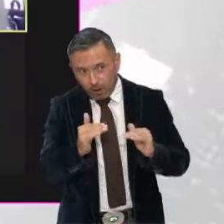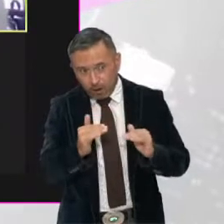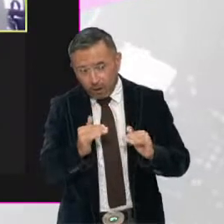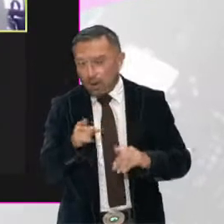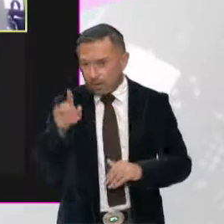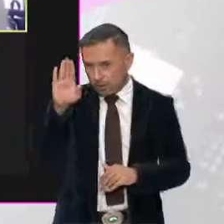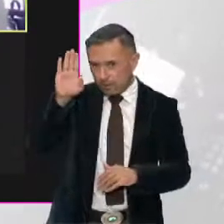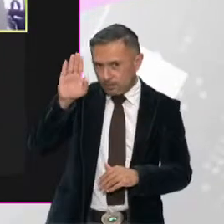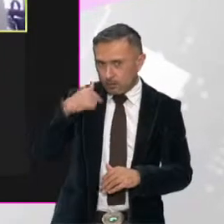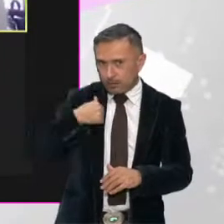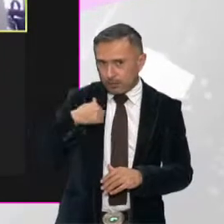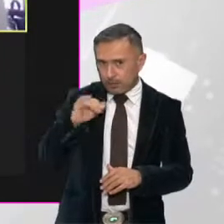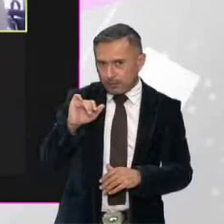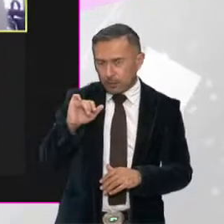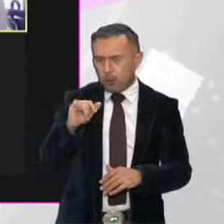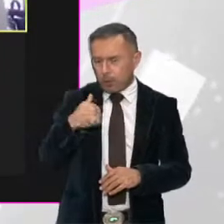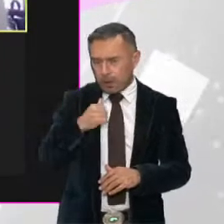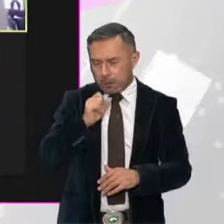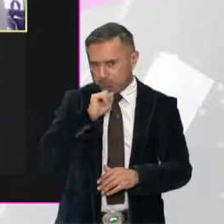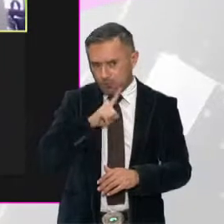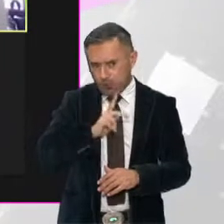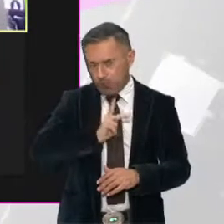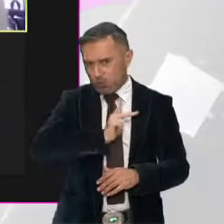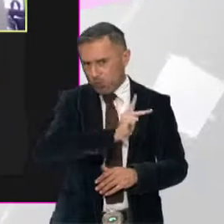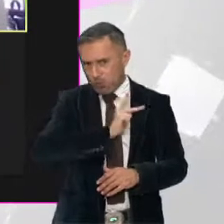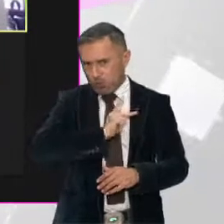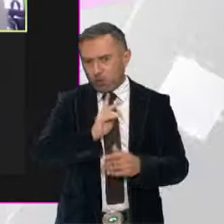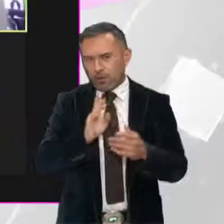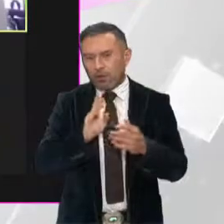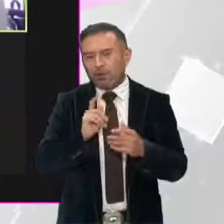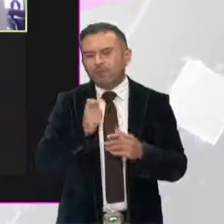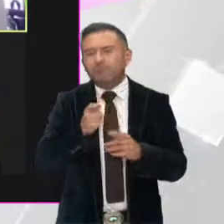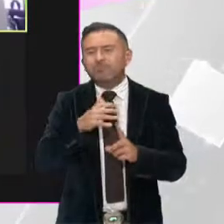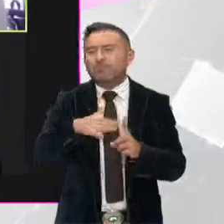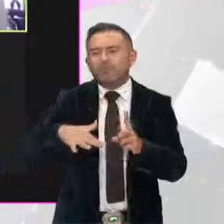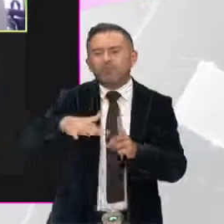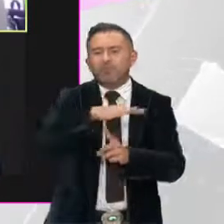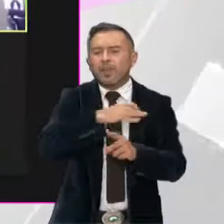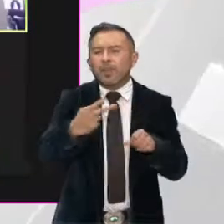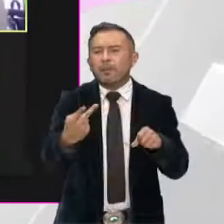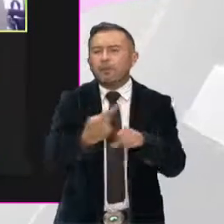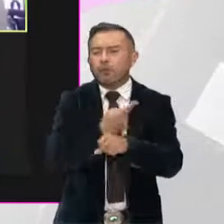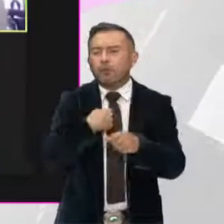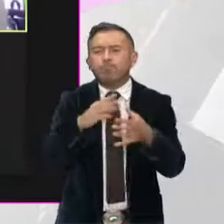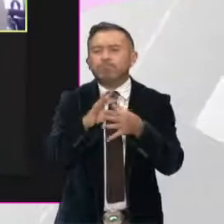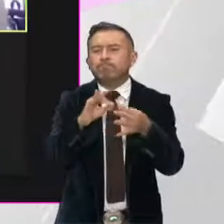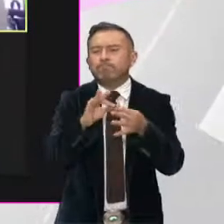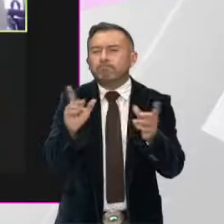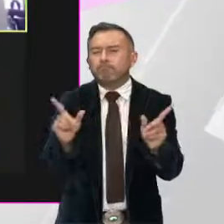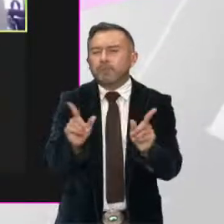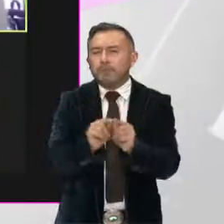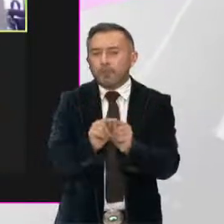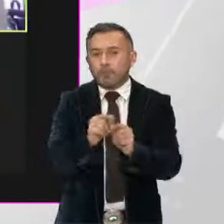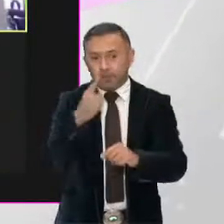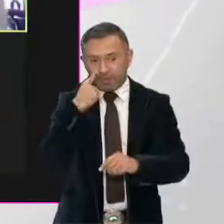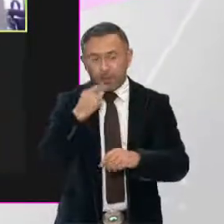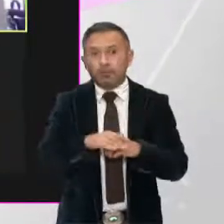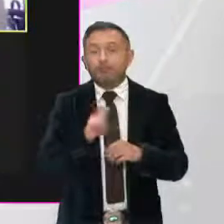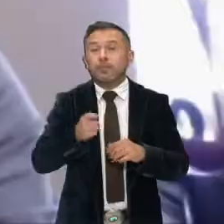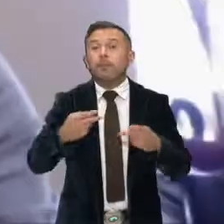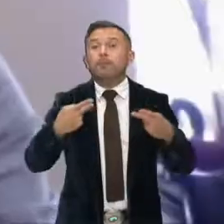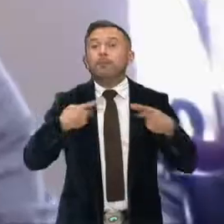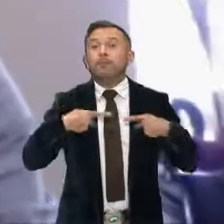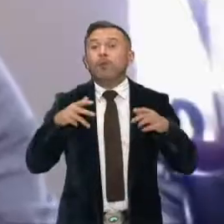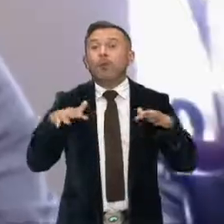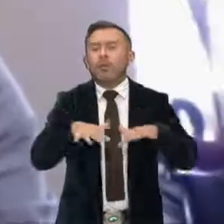ideas? Una explicación igual breve sobre lo que ha sucedido. Okay, so an explanation. Okay,